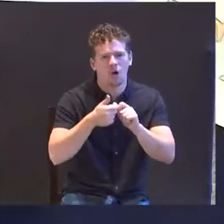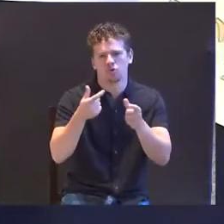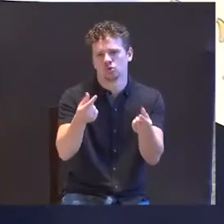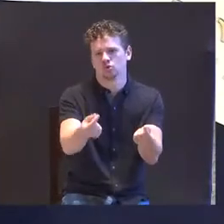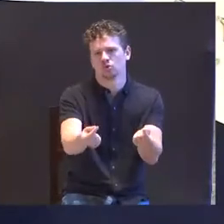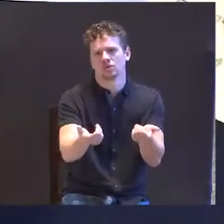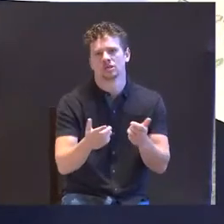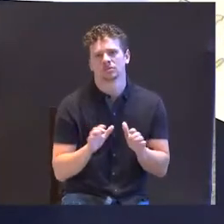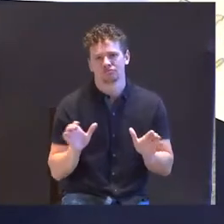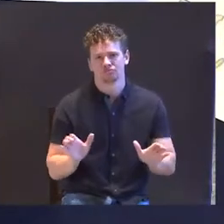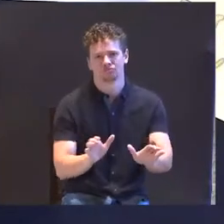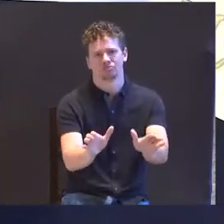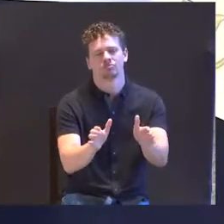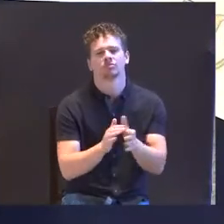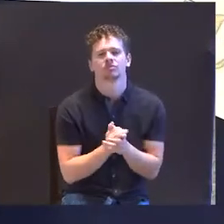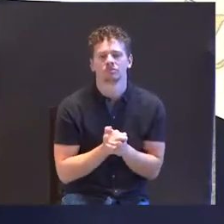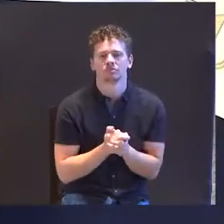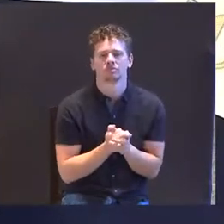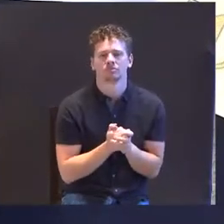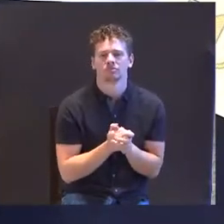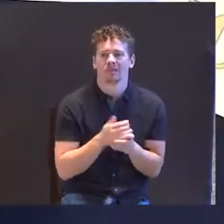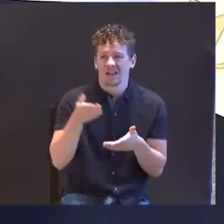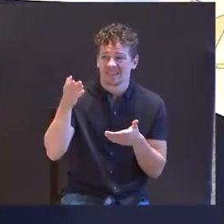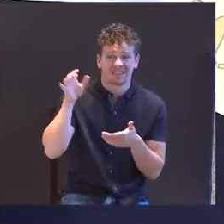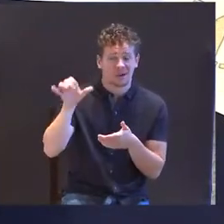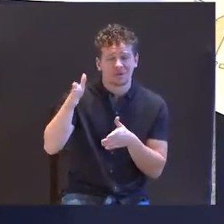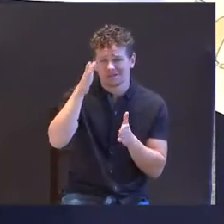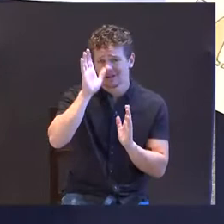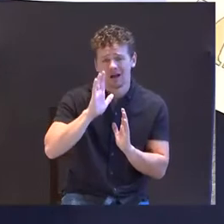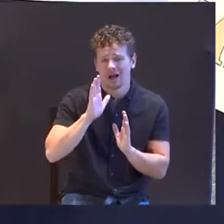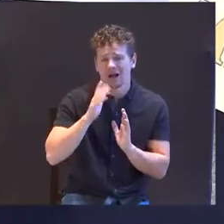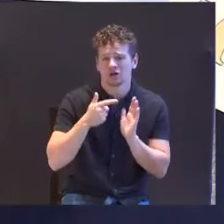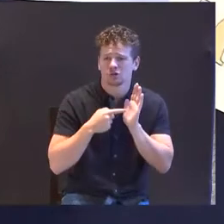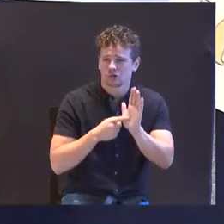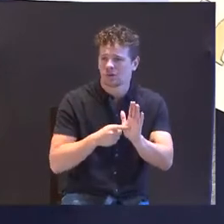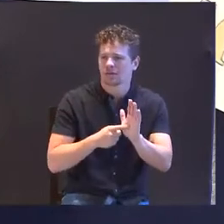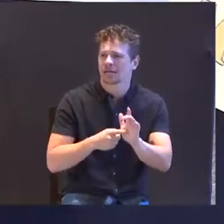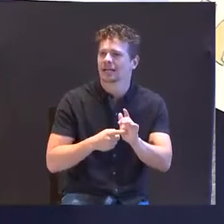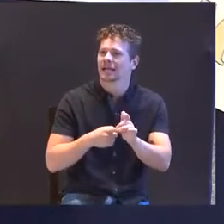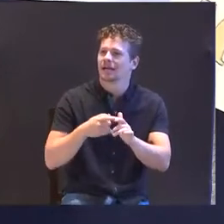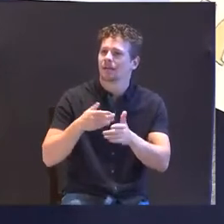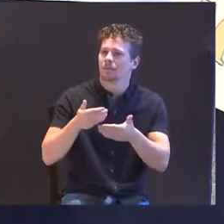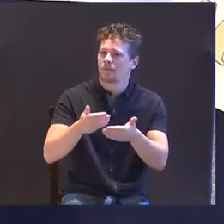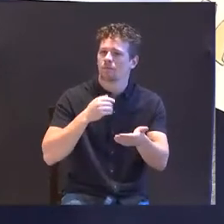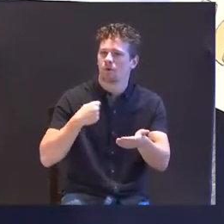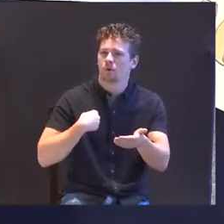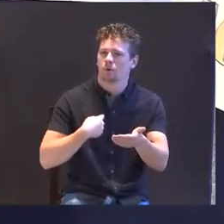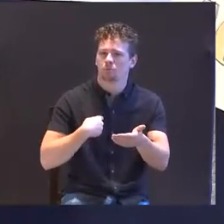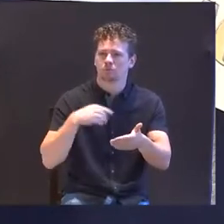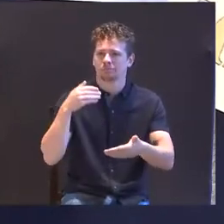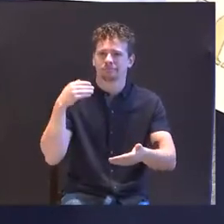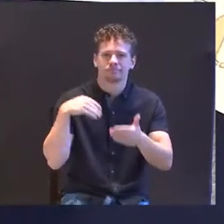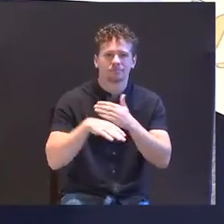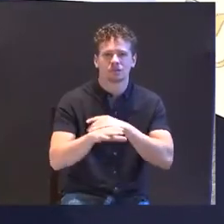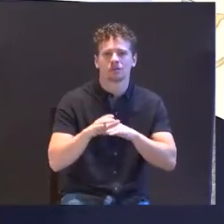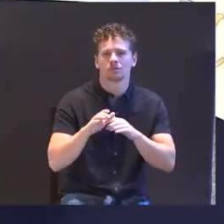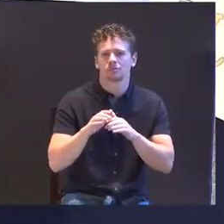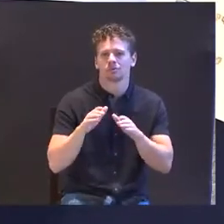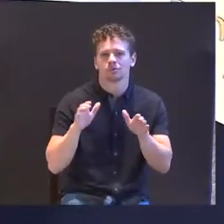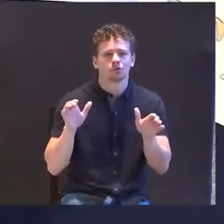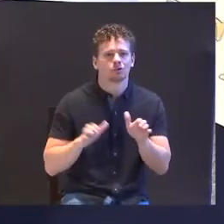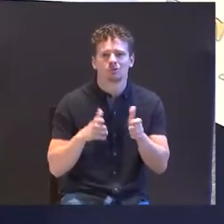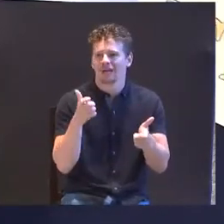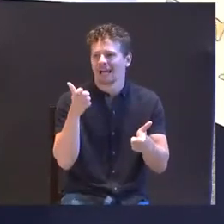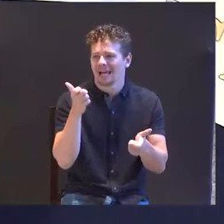that. And at the same time, my dear friends, before we step out and do anything, let us